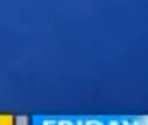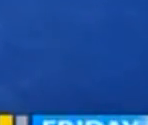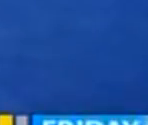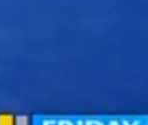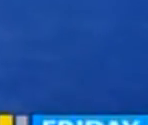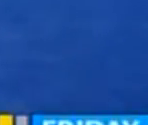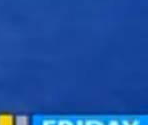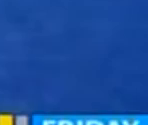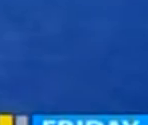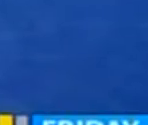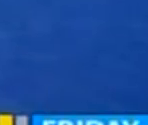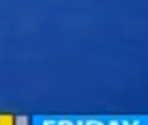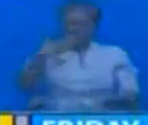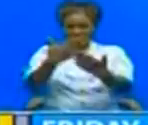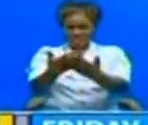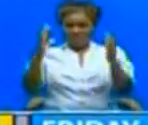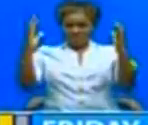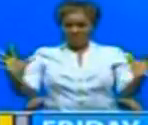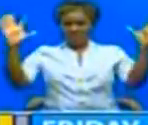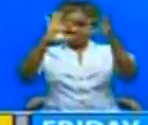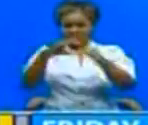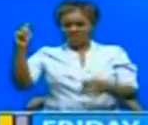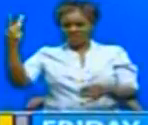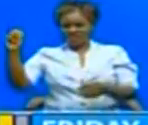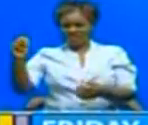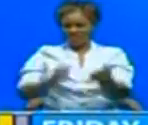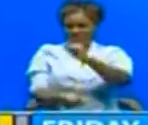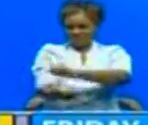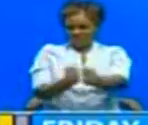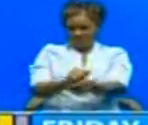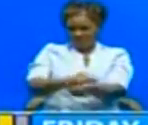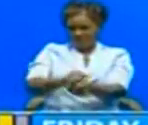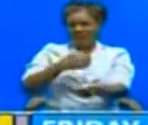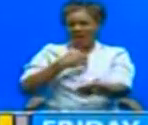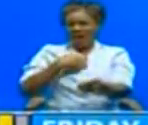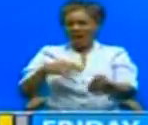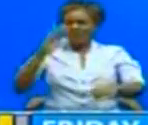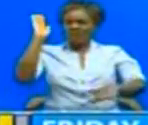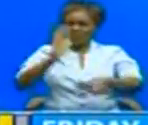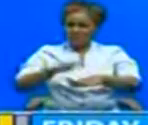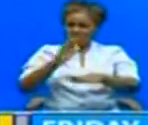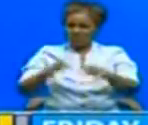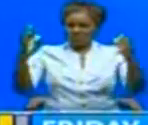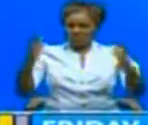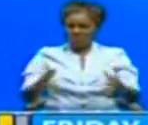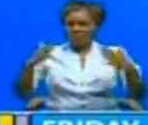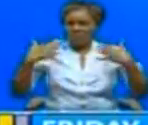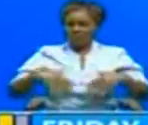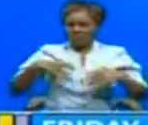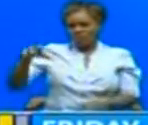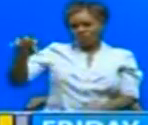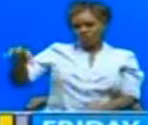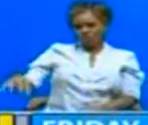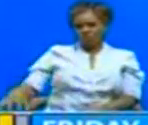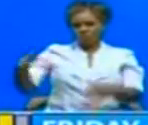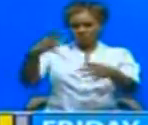Let's welcome the viewers. Thank you so much for joining us on KTN Friday Briefing this evening. We have this amazing group of people here from the Short